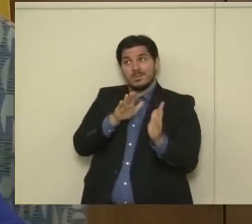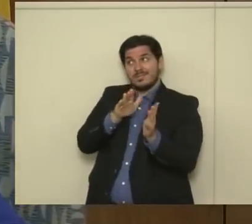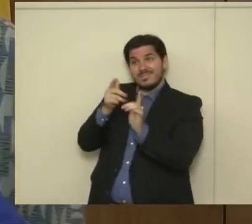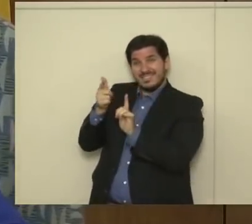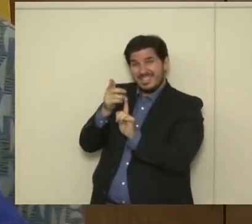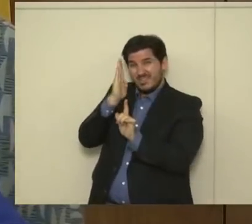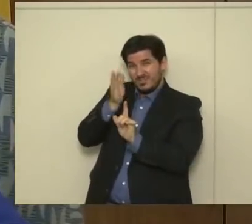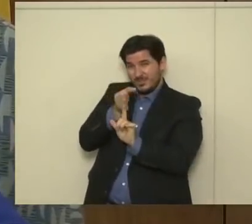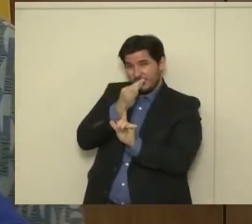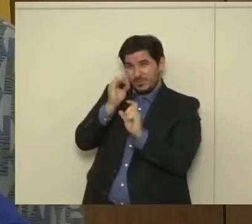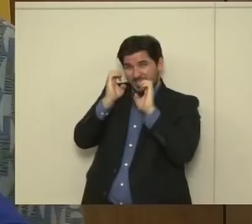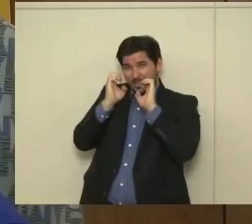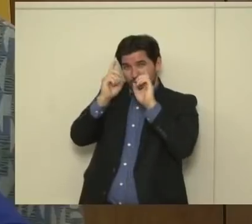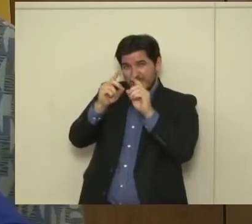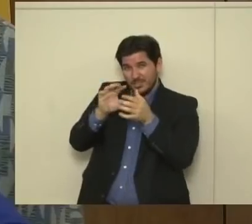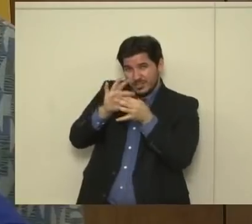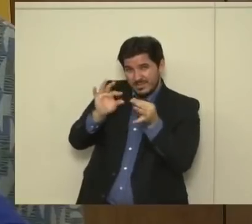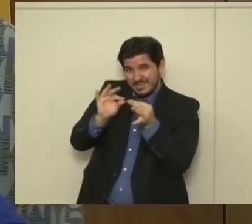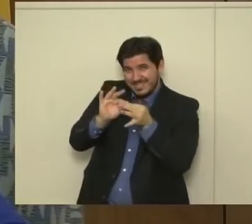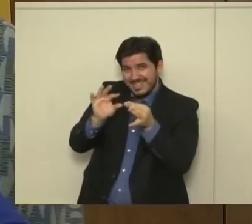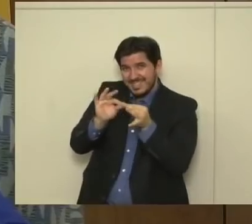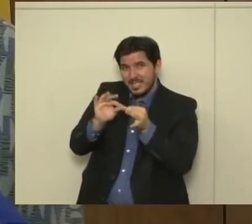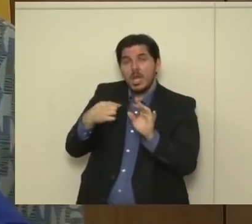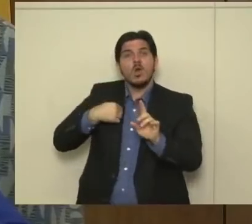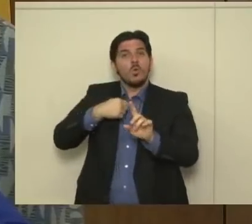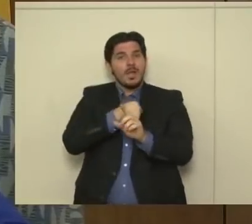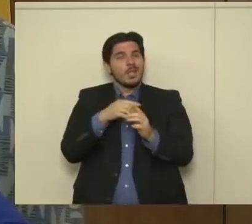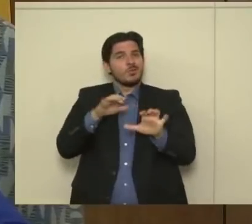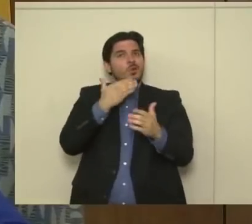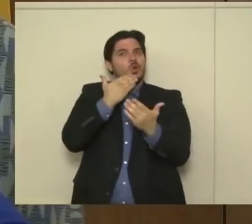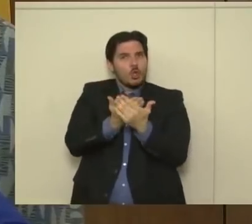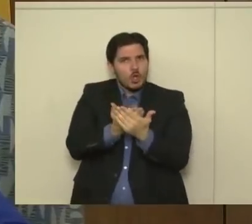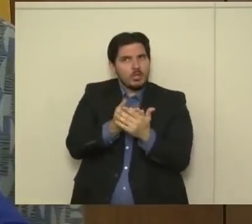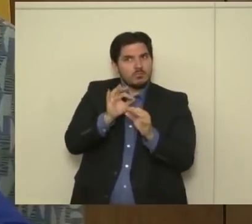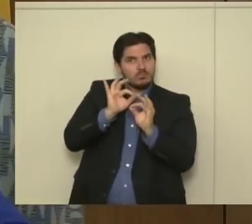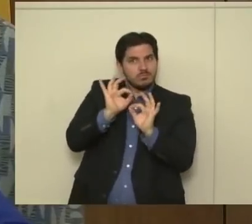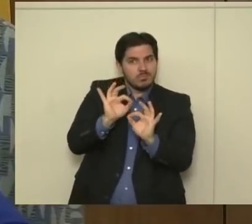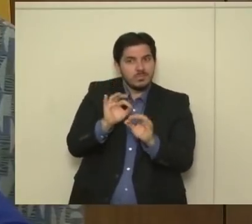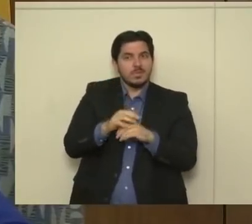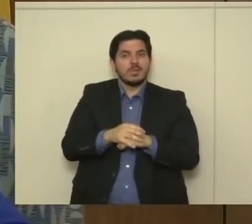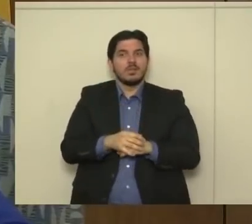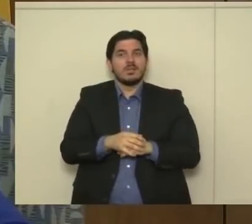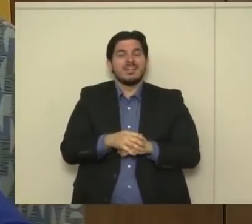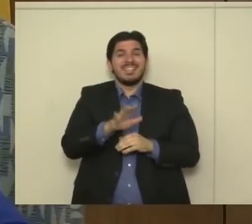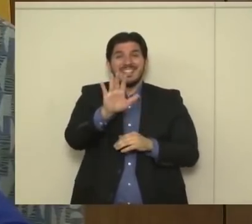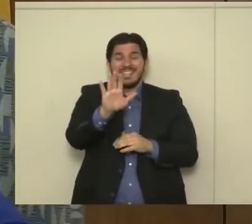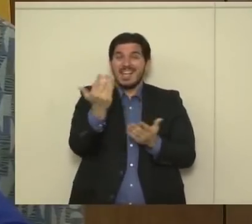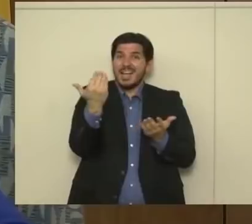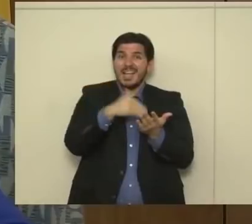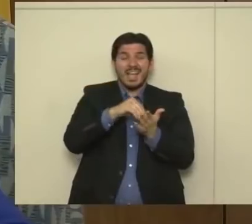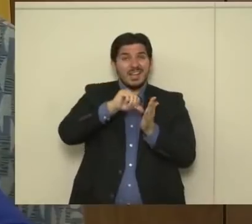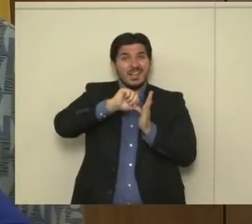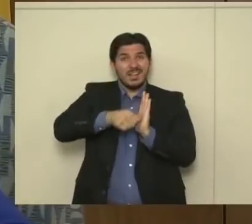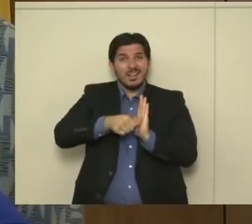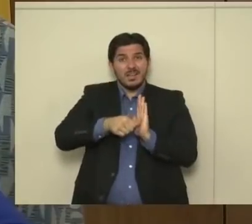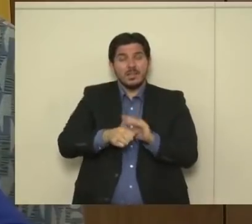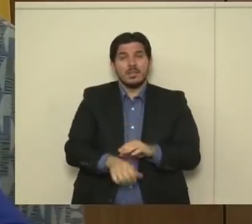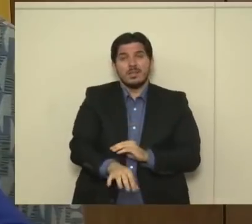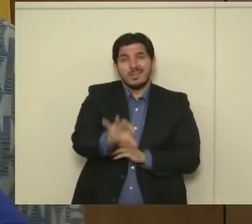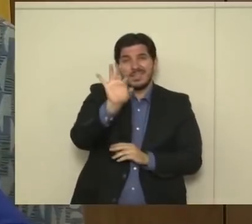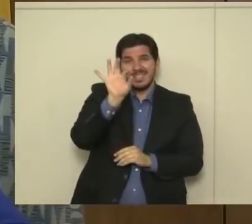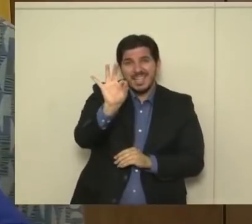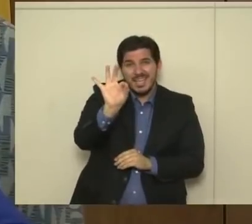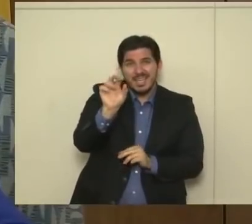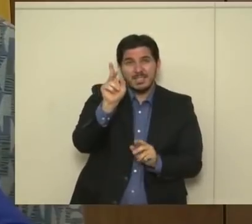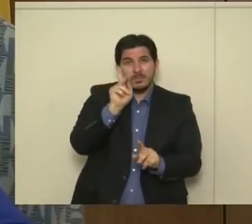but you got to take that into perspective. I announced 9 additional deaths today. People are still getting